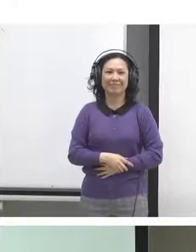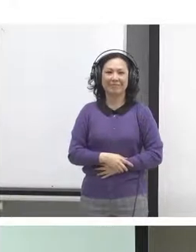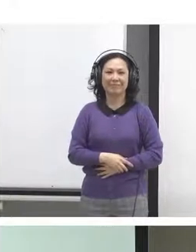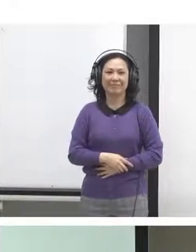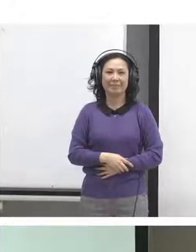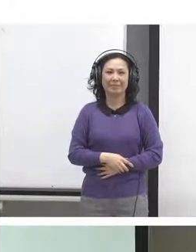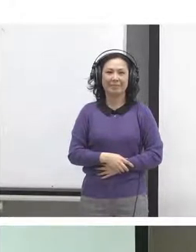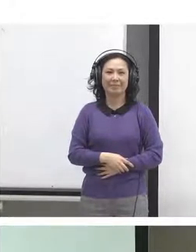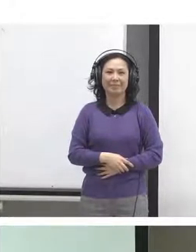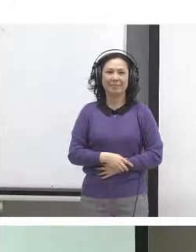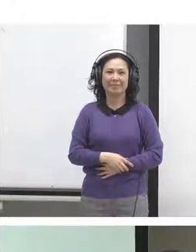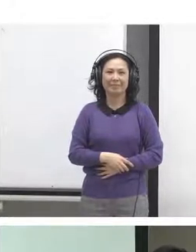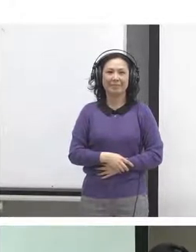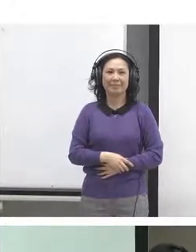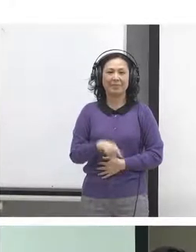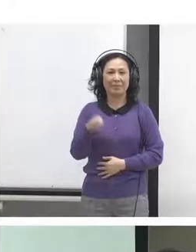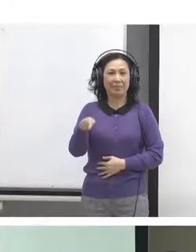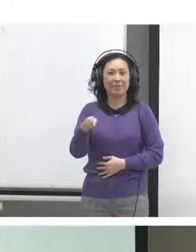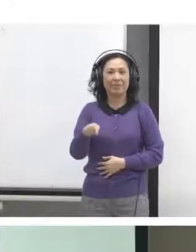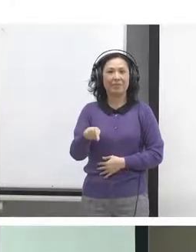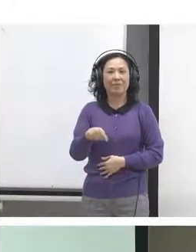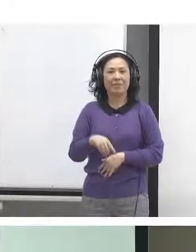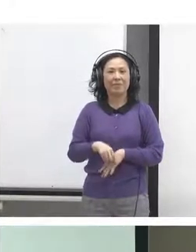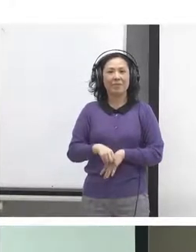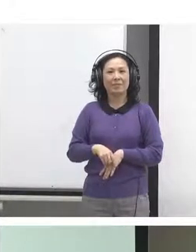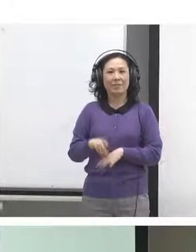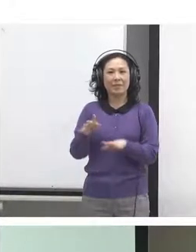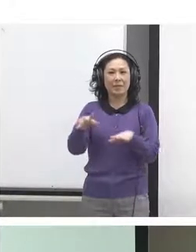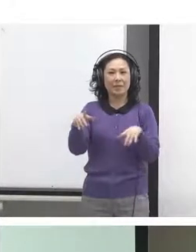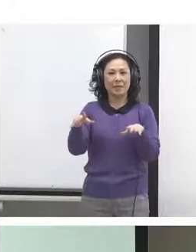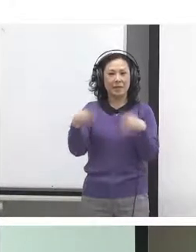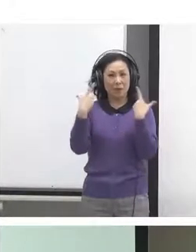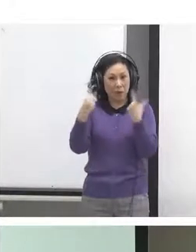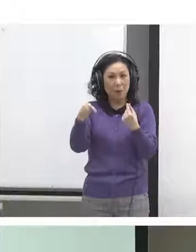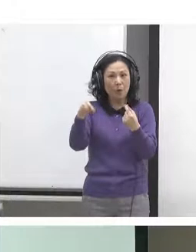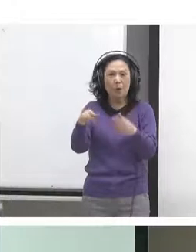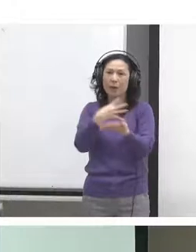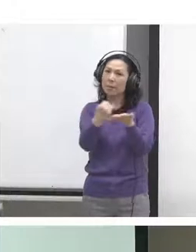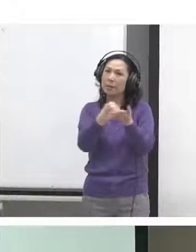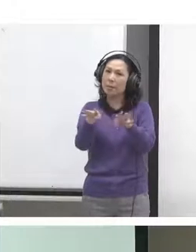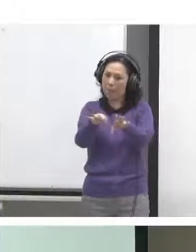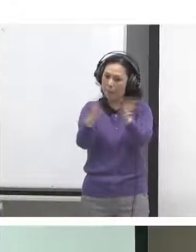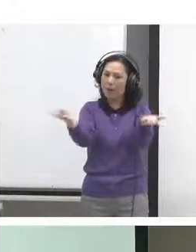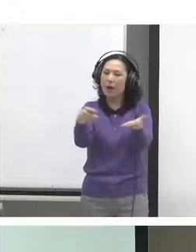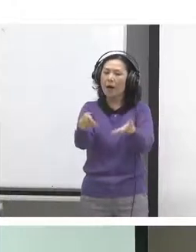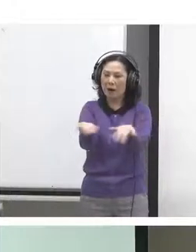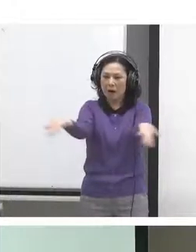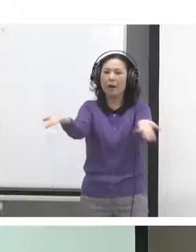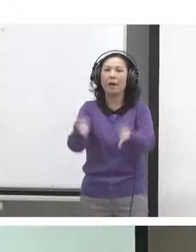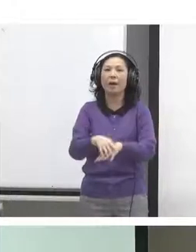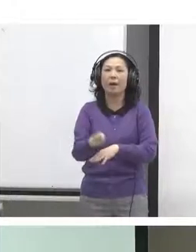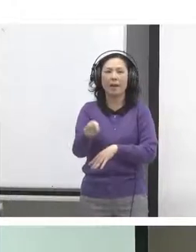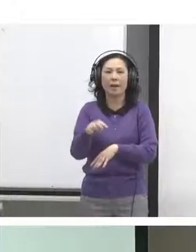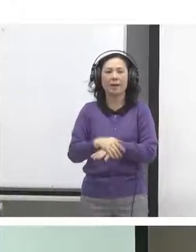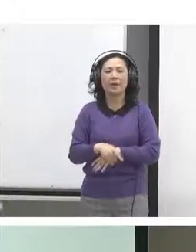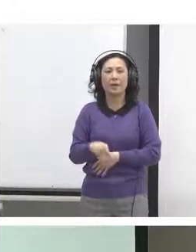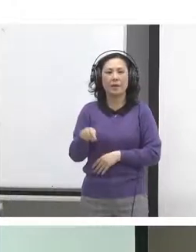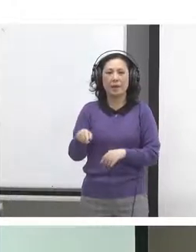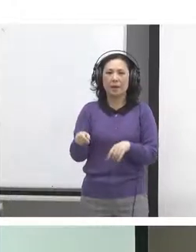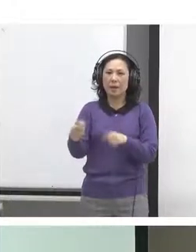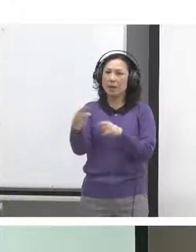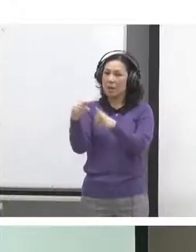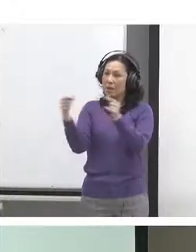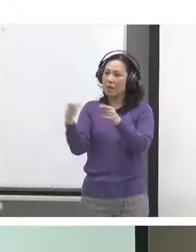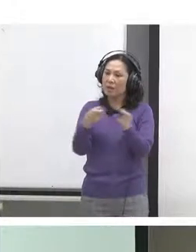Since we released the source code under an open source license, the local communities or the individual